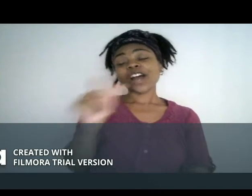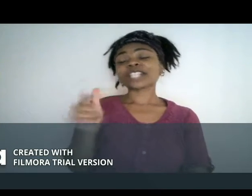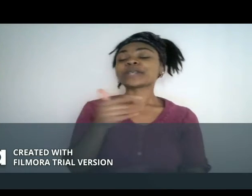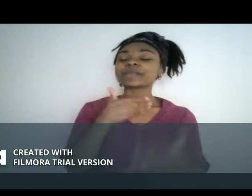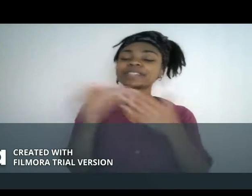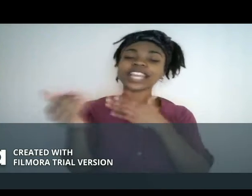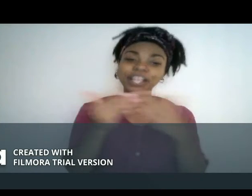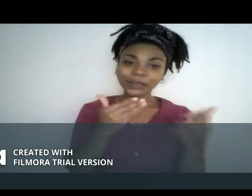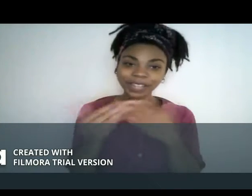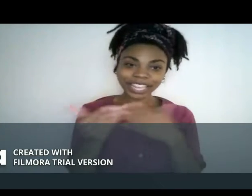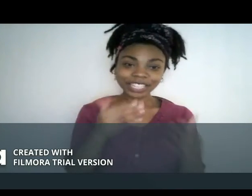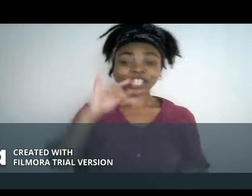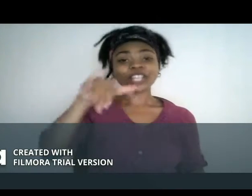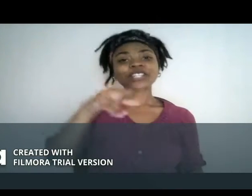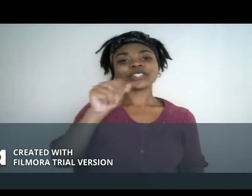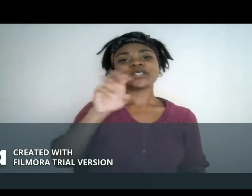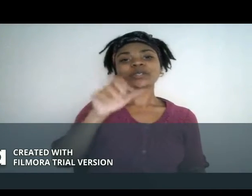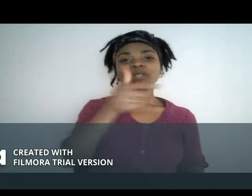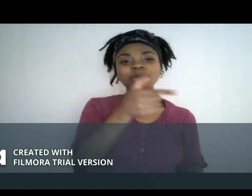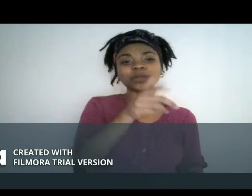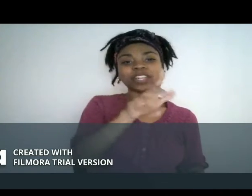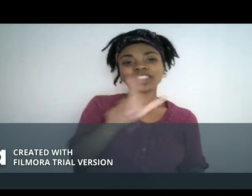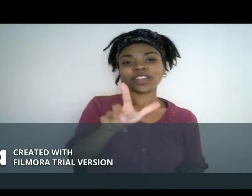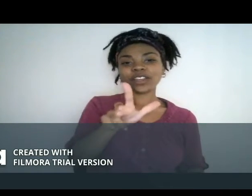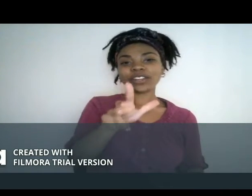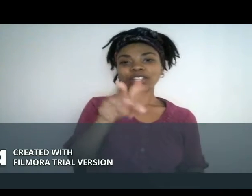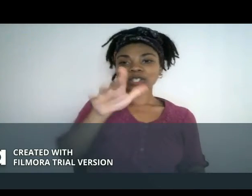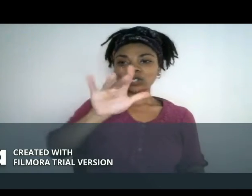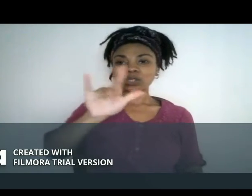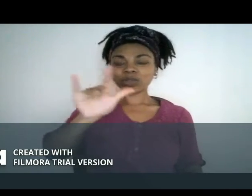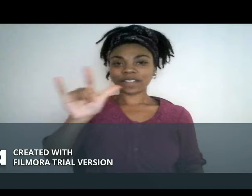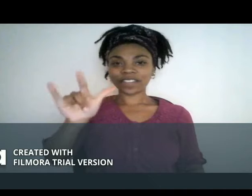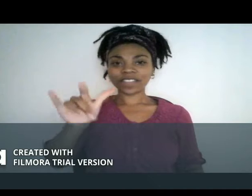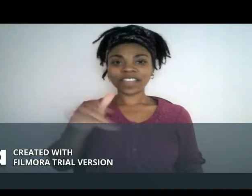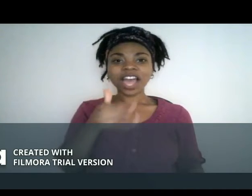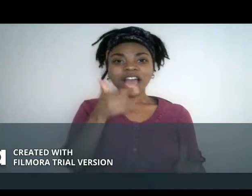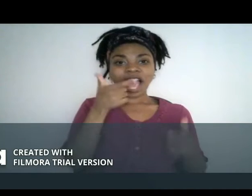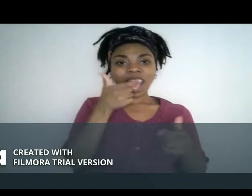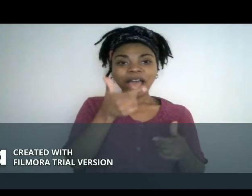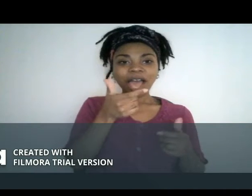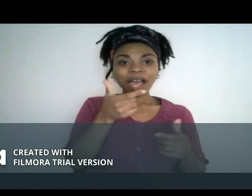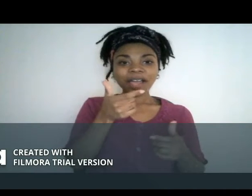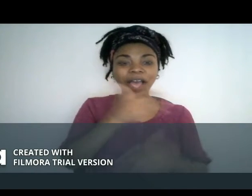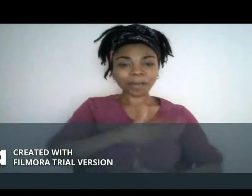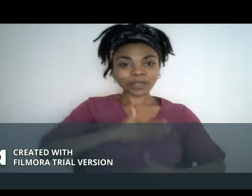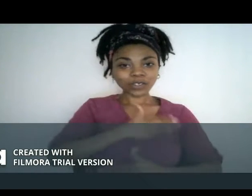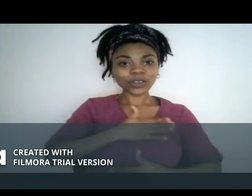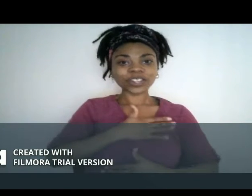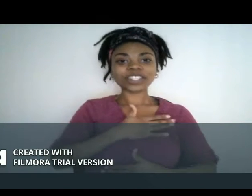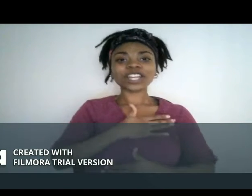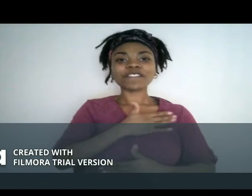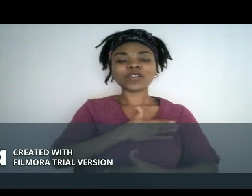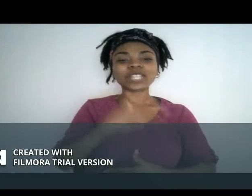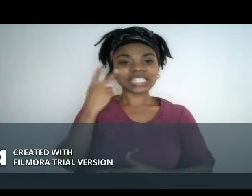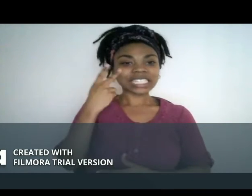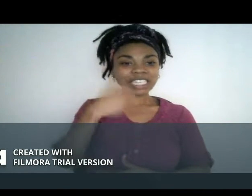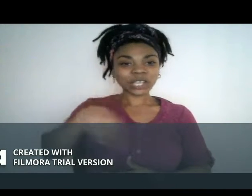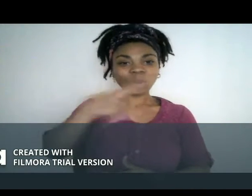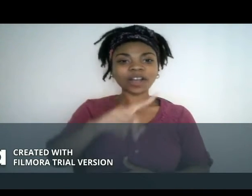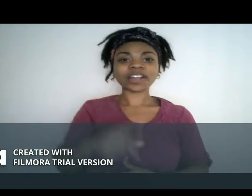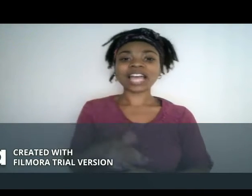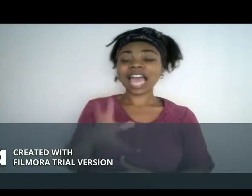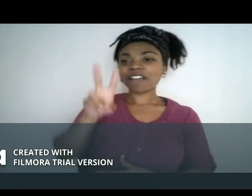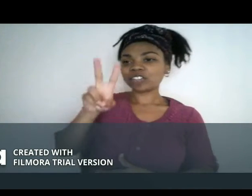Yeah, y'all. So anyway, June 23rd to 25th, I'm looking forward to seeing 2 more people on the retreat. If not, that's